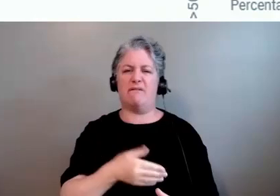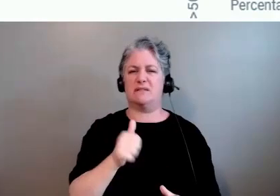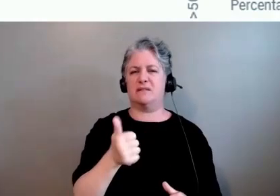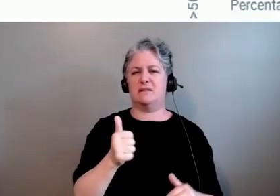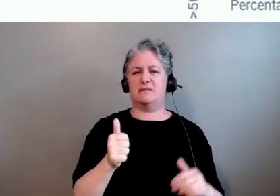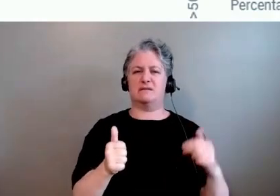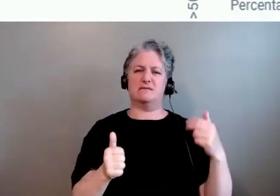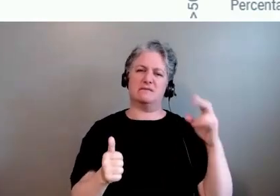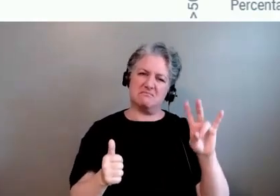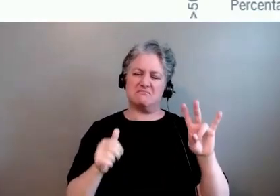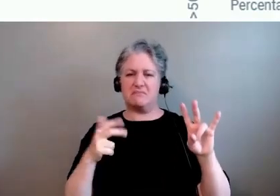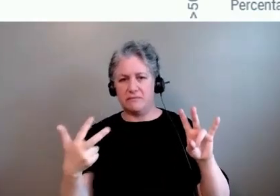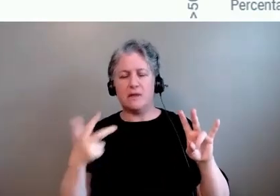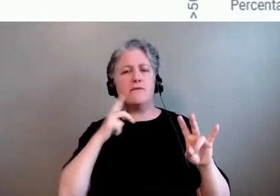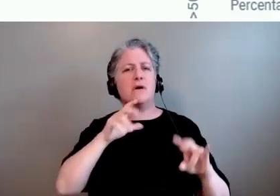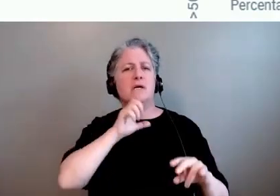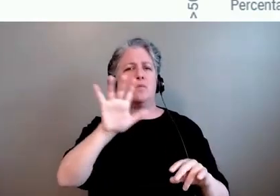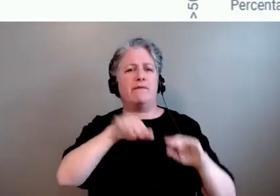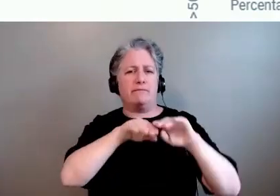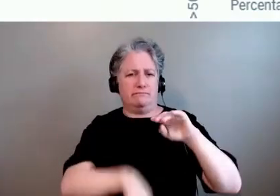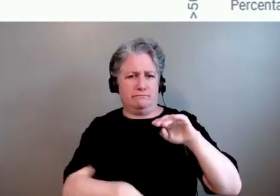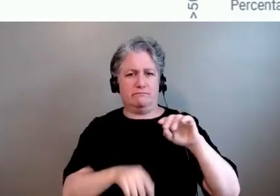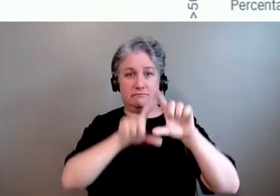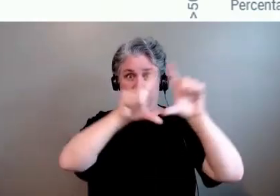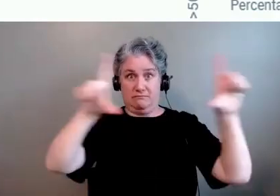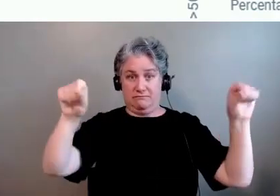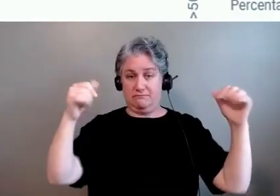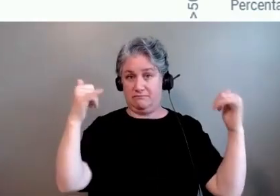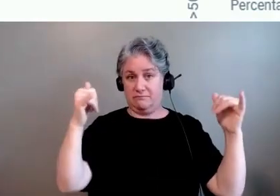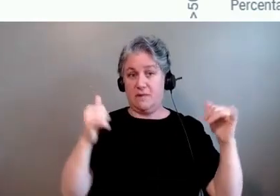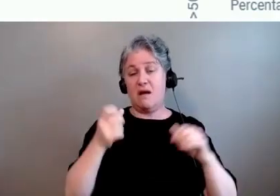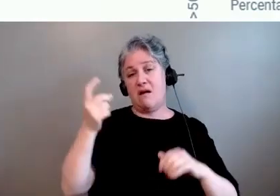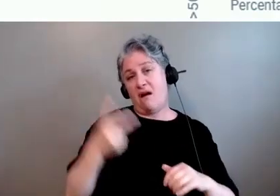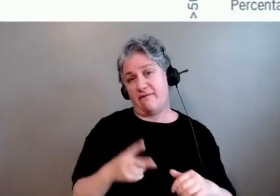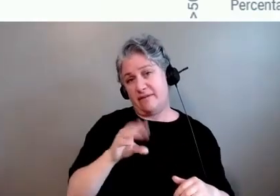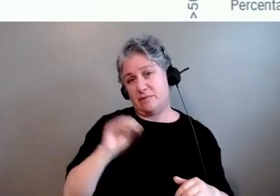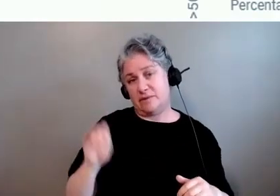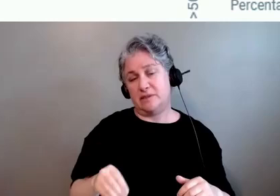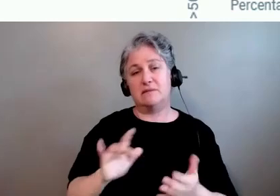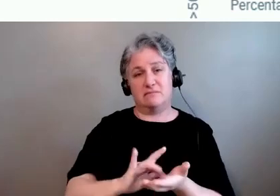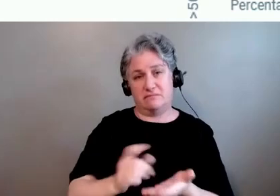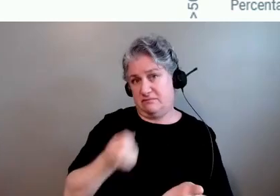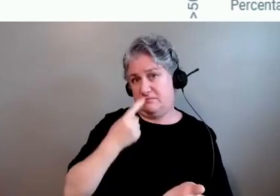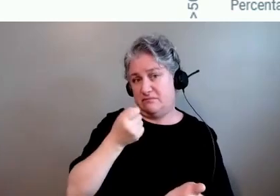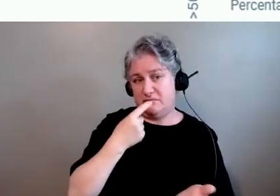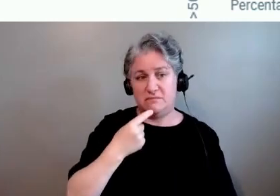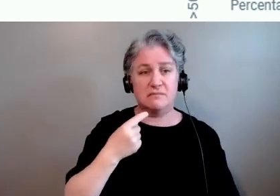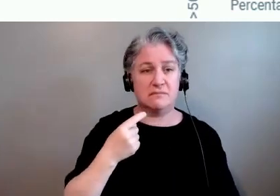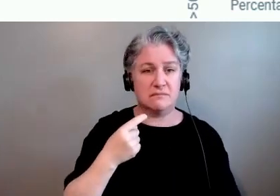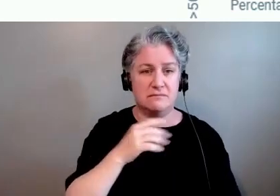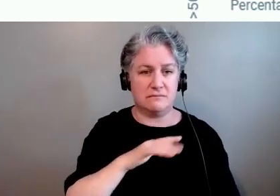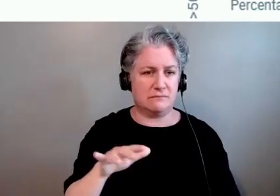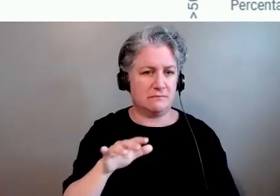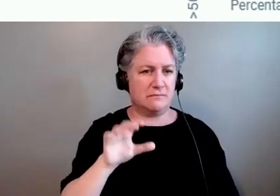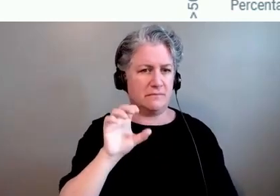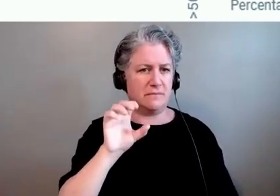under 25-year-old patients, okay? Half of our patients are taking Ursodiol, which means that half of them are not, which tells you Half of us